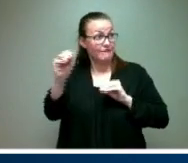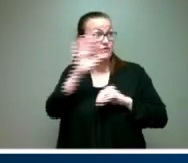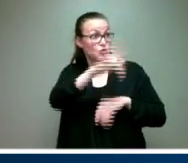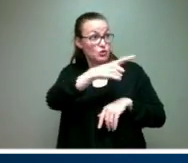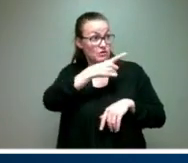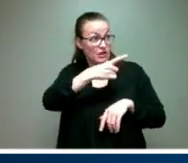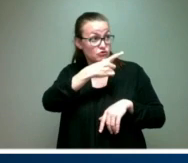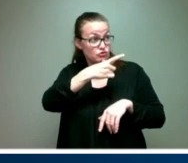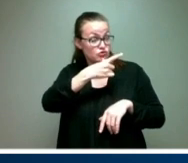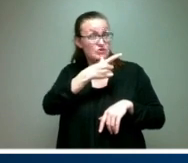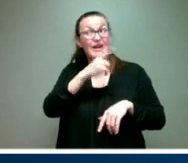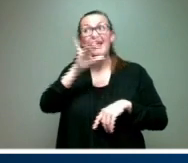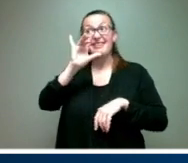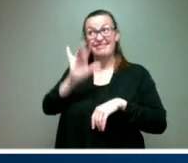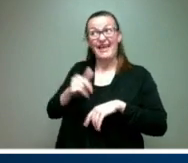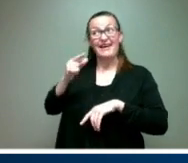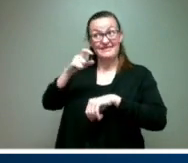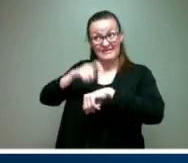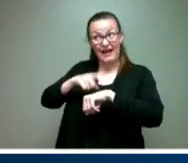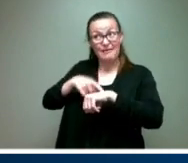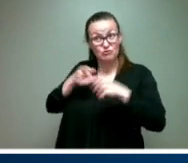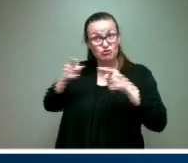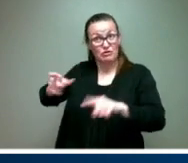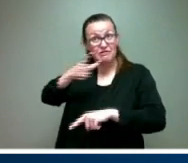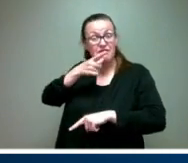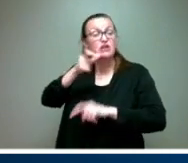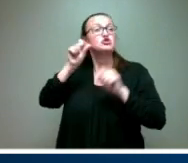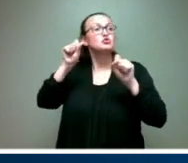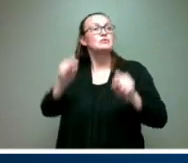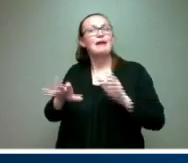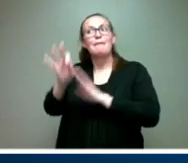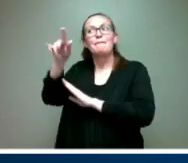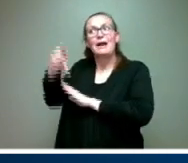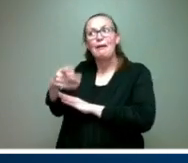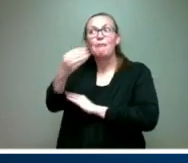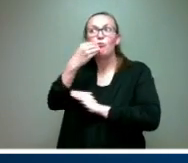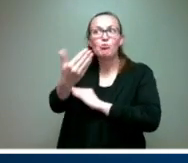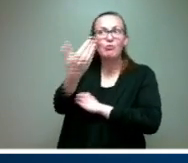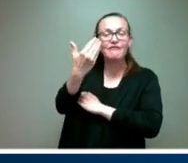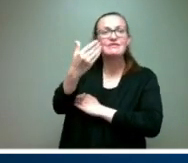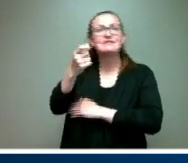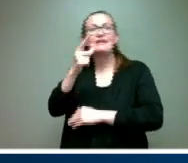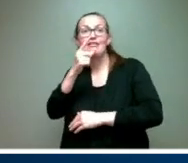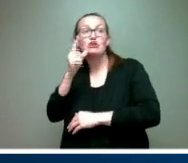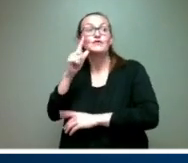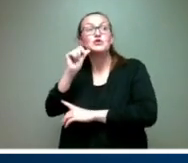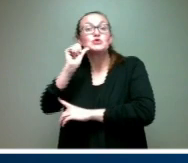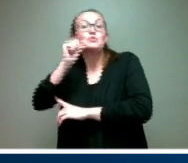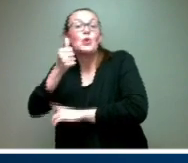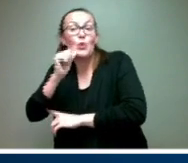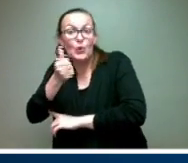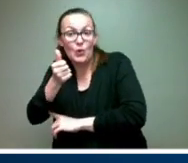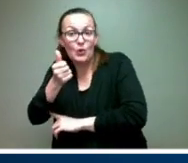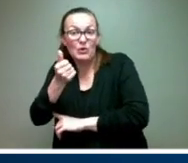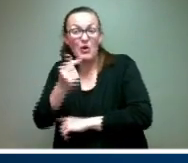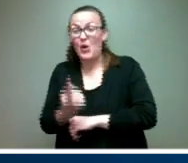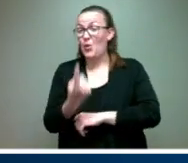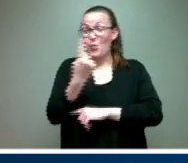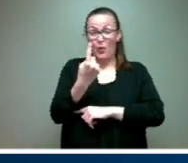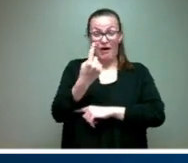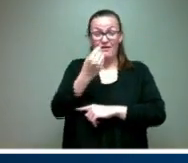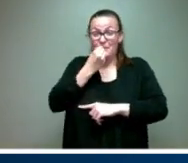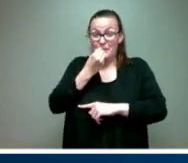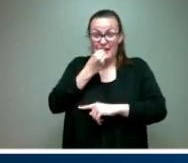up breakfast for the next day and lunch for the next day. Mm-hmm. So she can actually pick up multiple meals. And